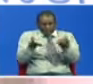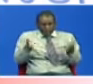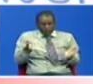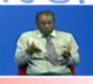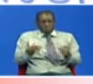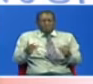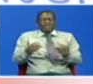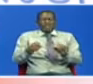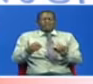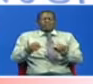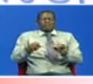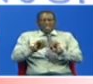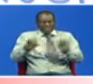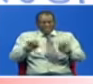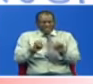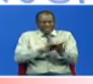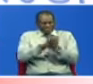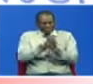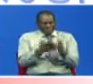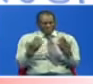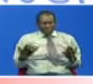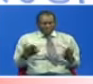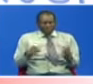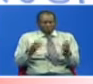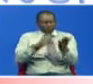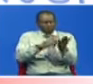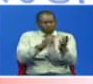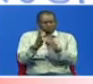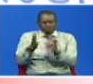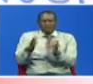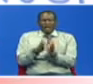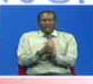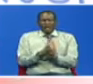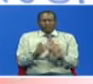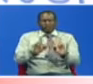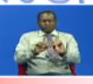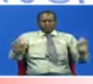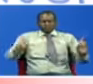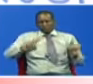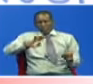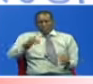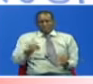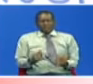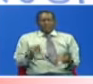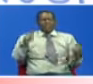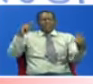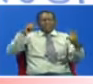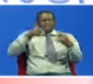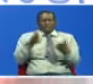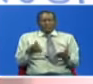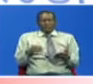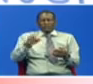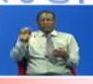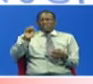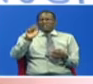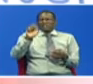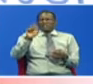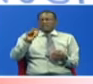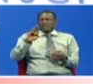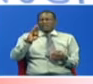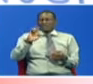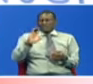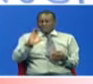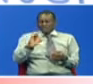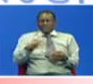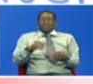social hygiene, washing our hands, sanitizing, and social distance. To this end, Stanbic is proud to be